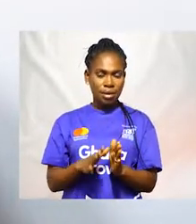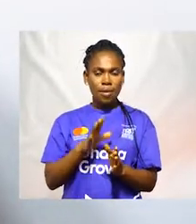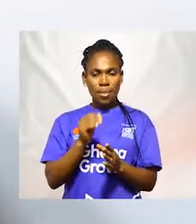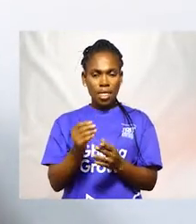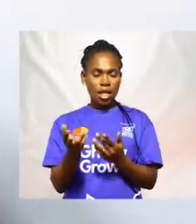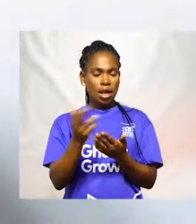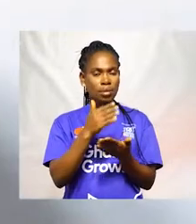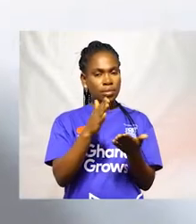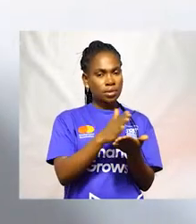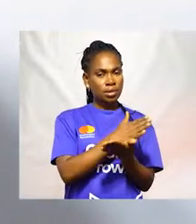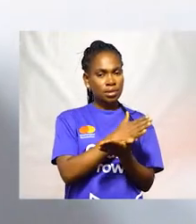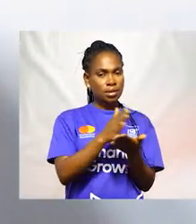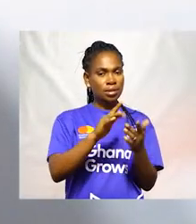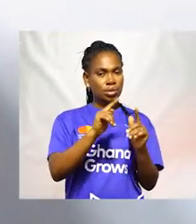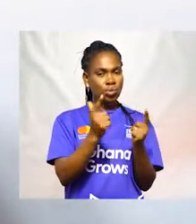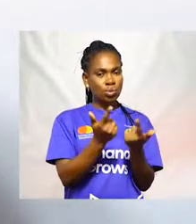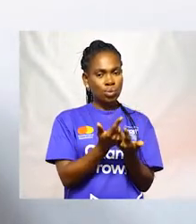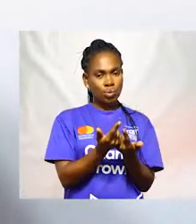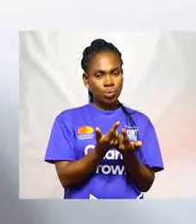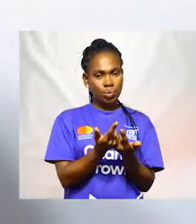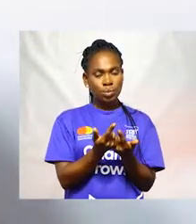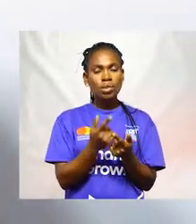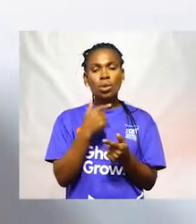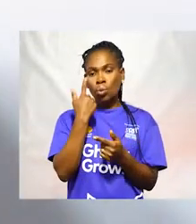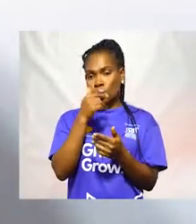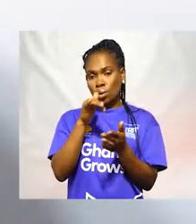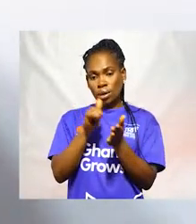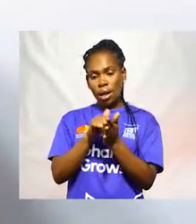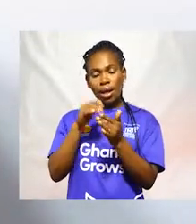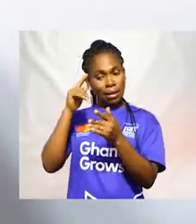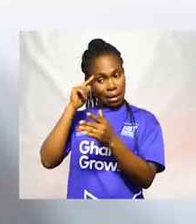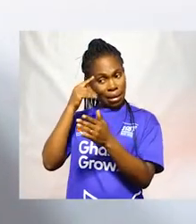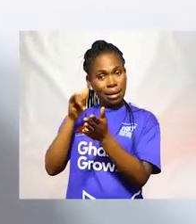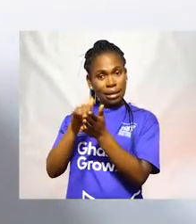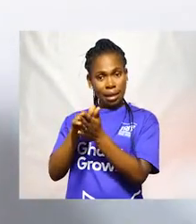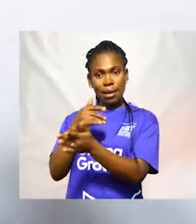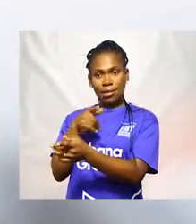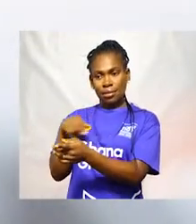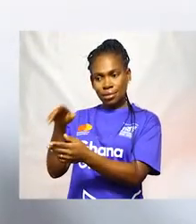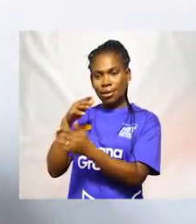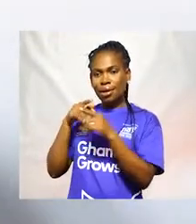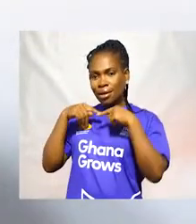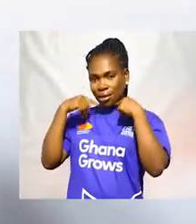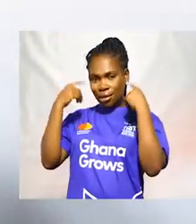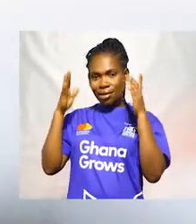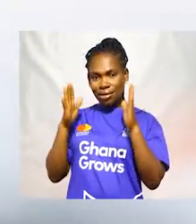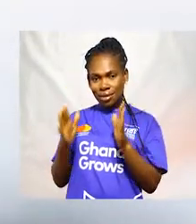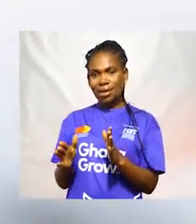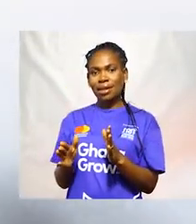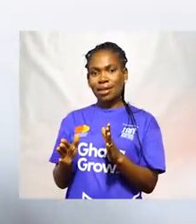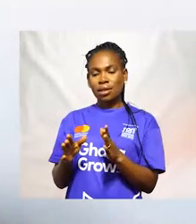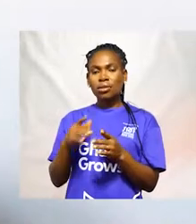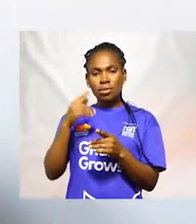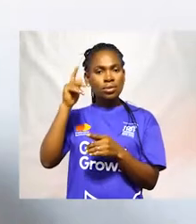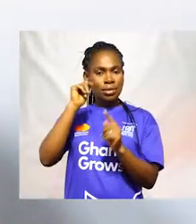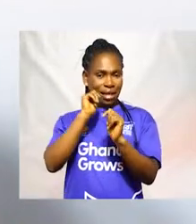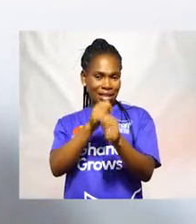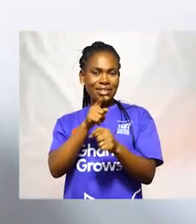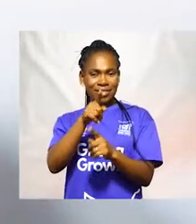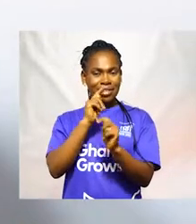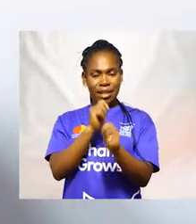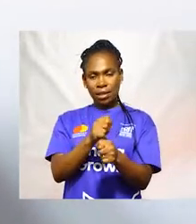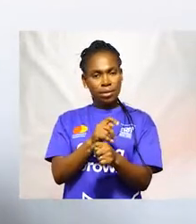to those who sing. Those are the people we consider. And the announcer. Yeah. Hey, you are talented.